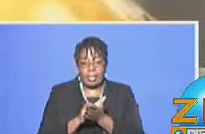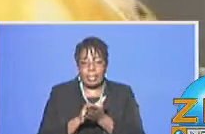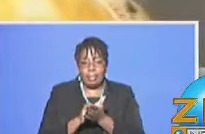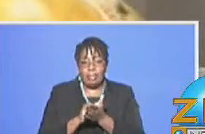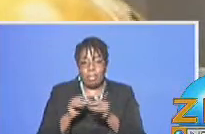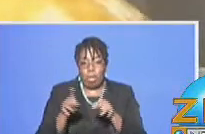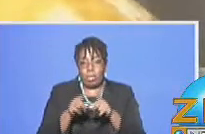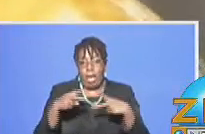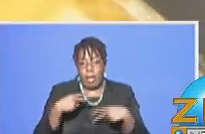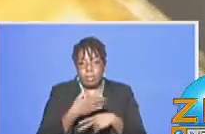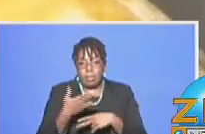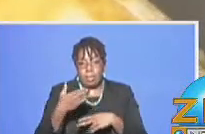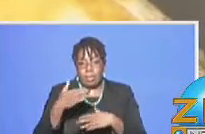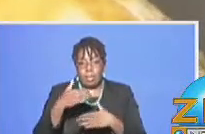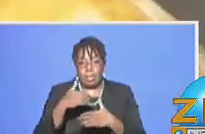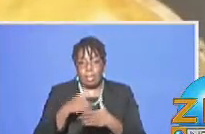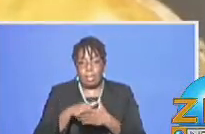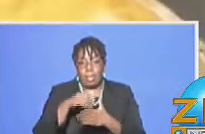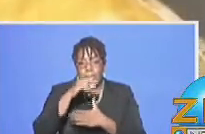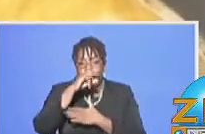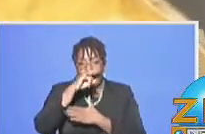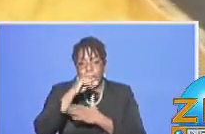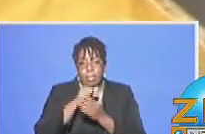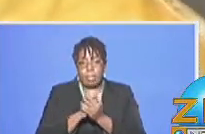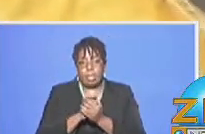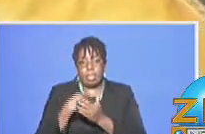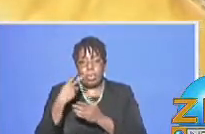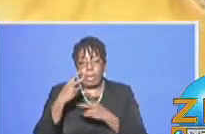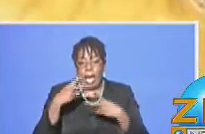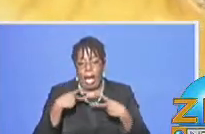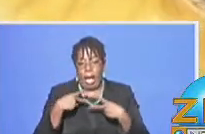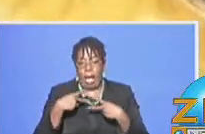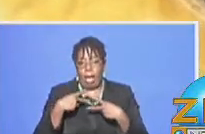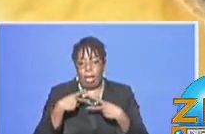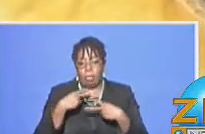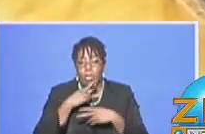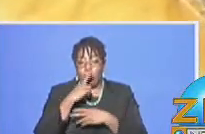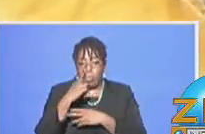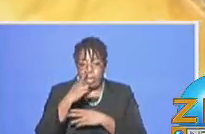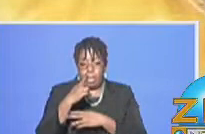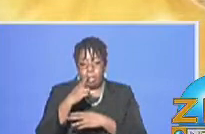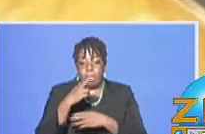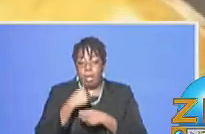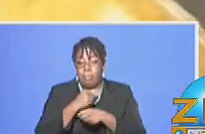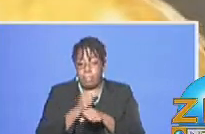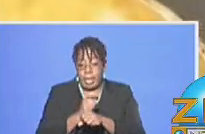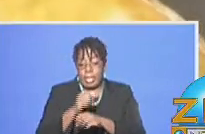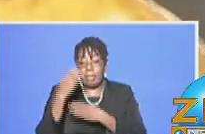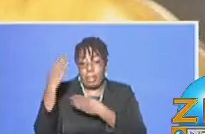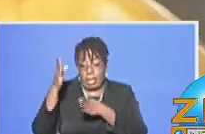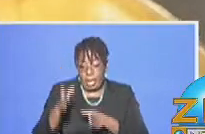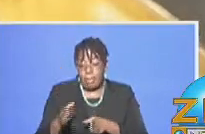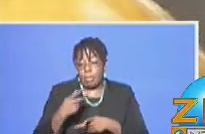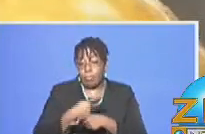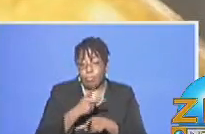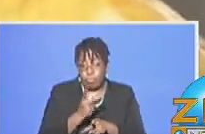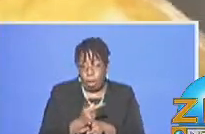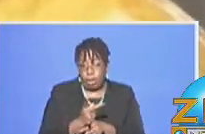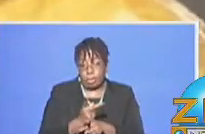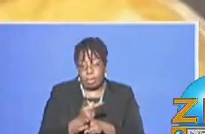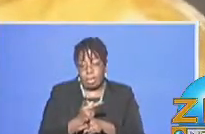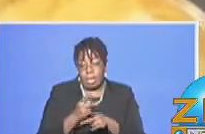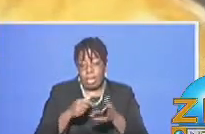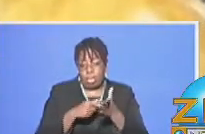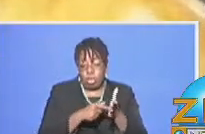out. Because as a cultural hub, we have authentically made Bahamian products. We have things that are definitely a part of the Bahamian story and the